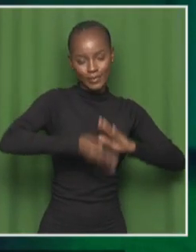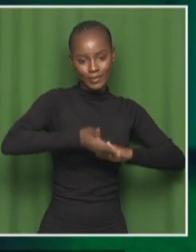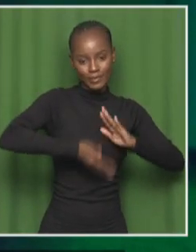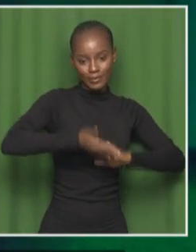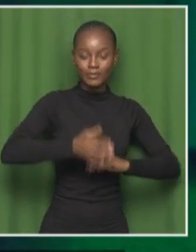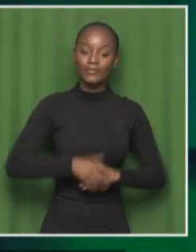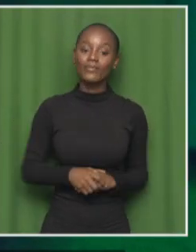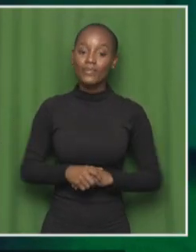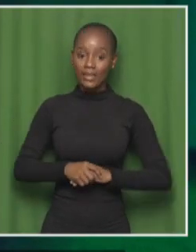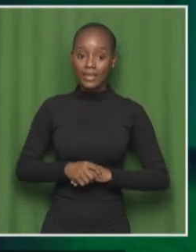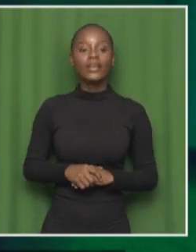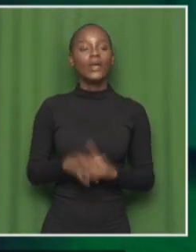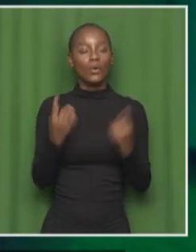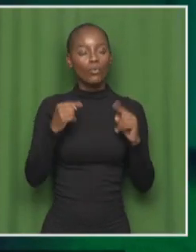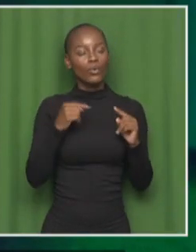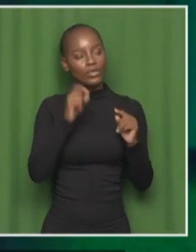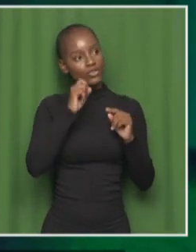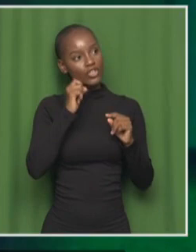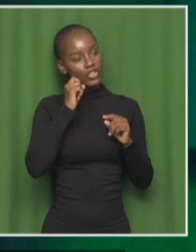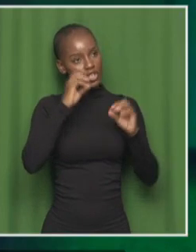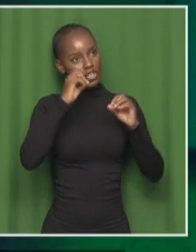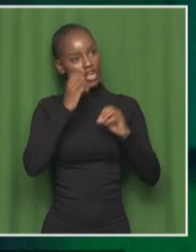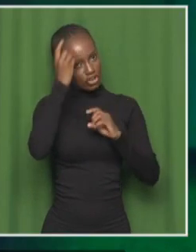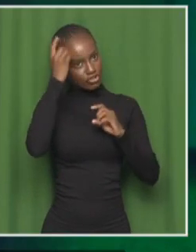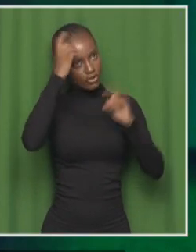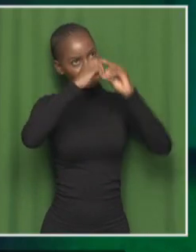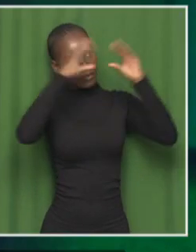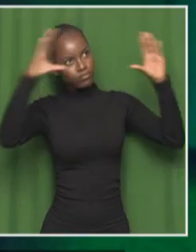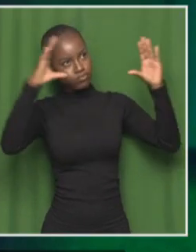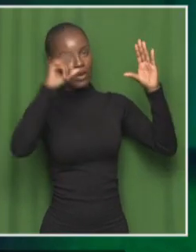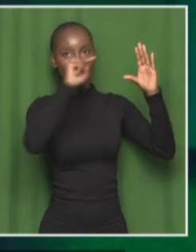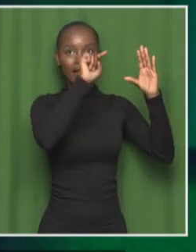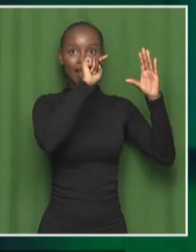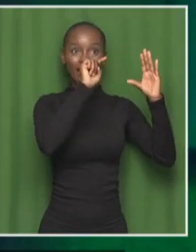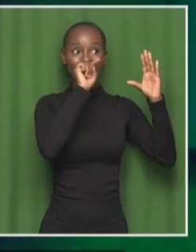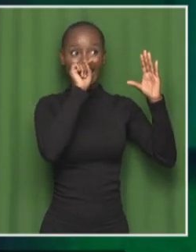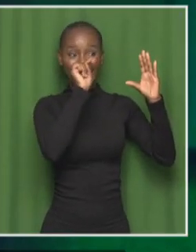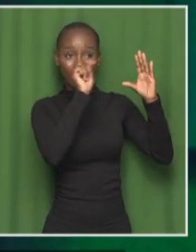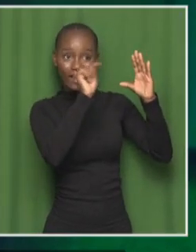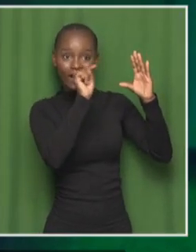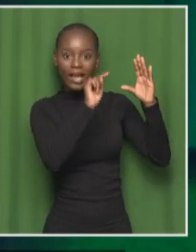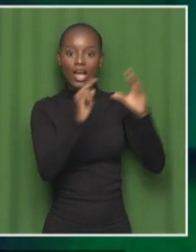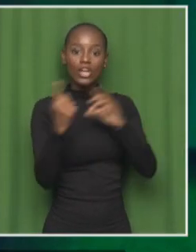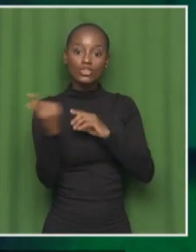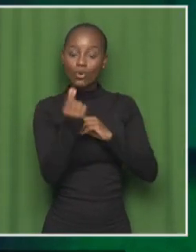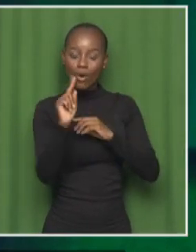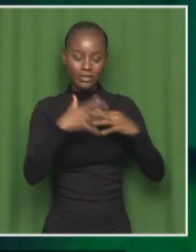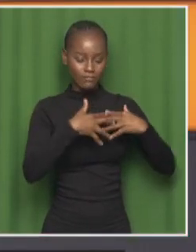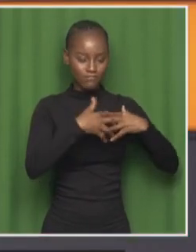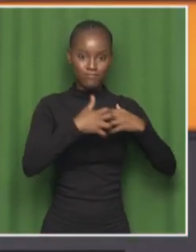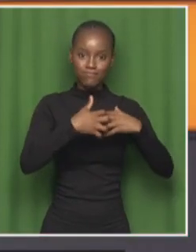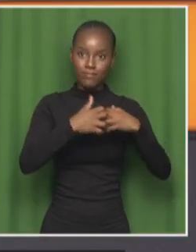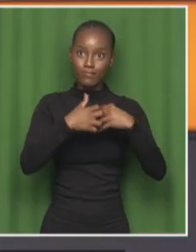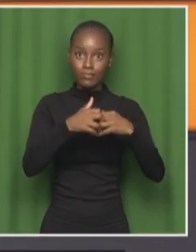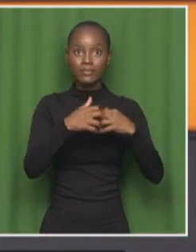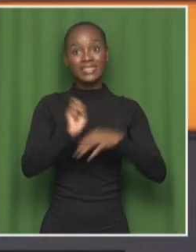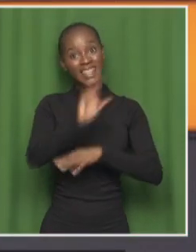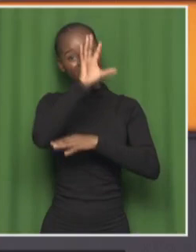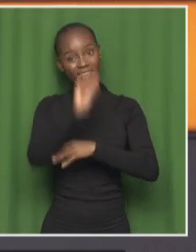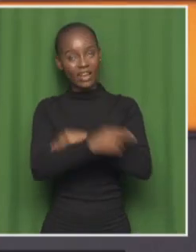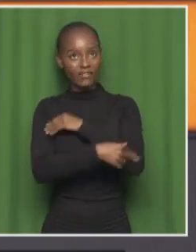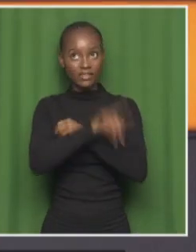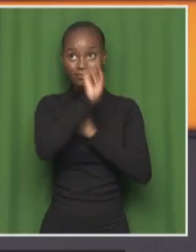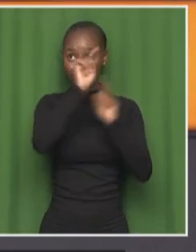said, we have a dream to expand it to other universities and have inter-varsity competitions. And how do we introduce this